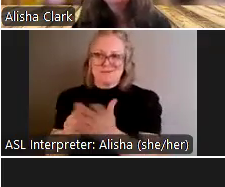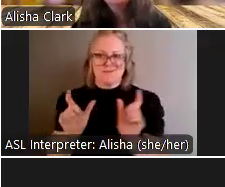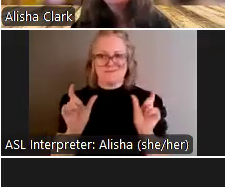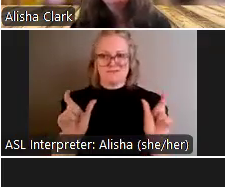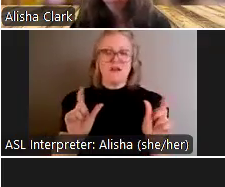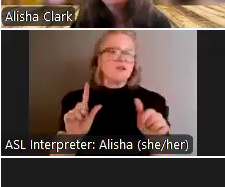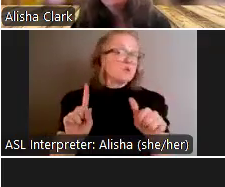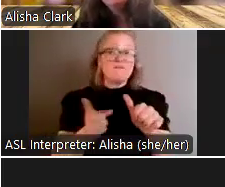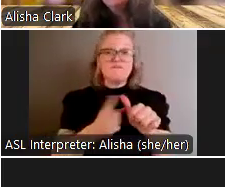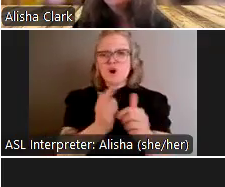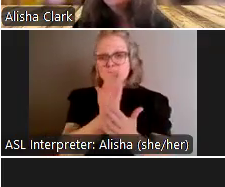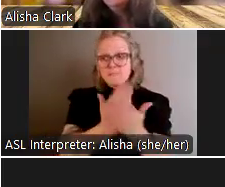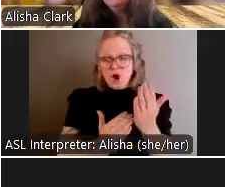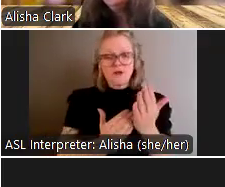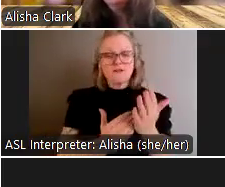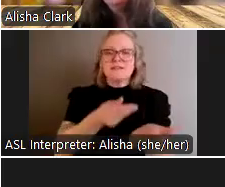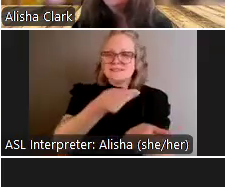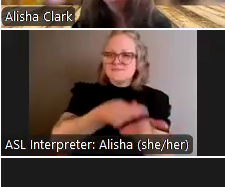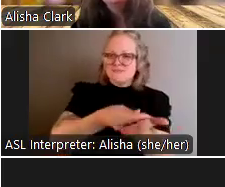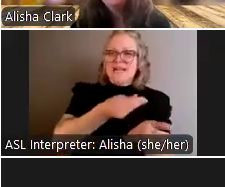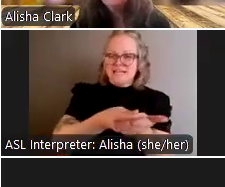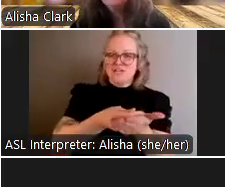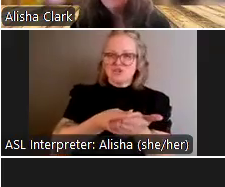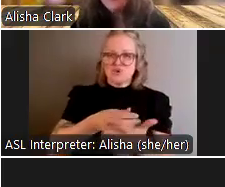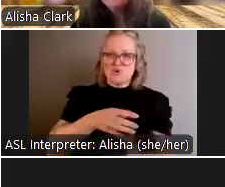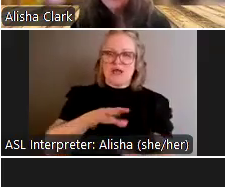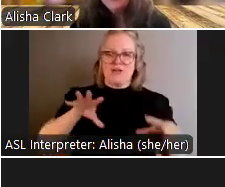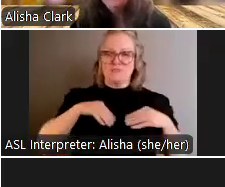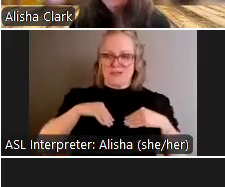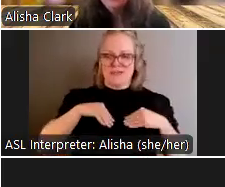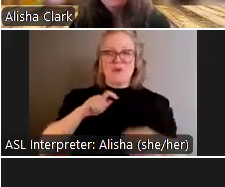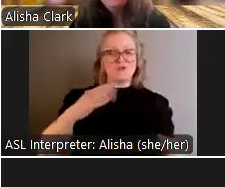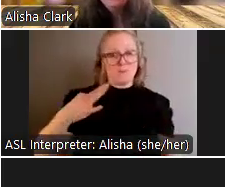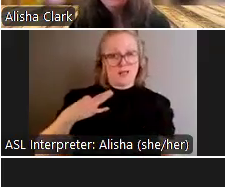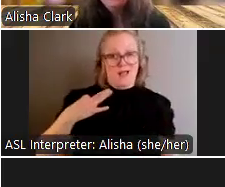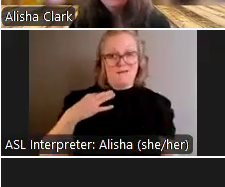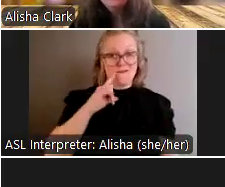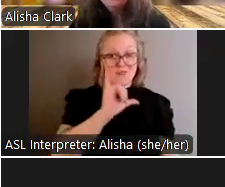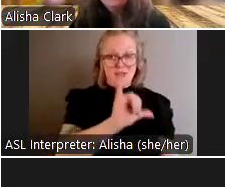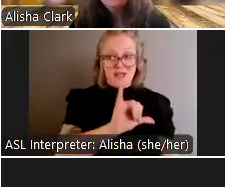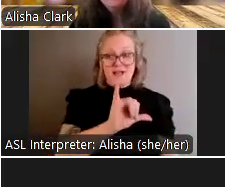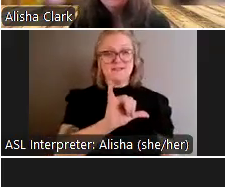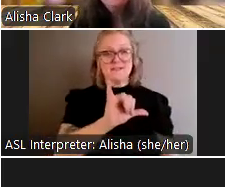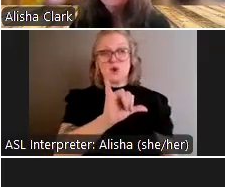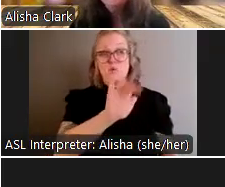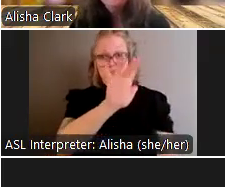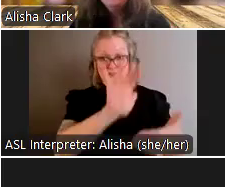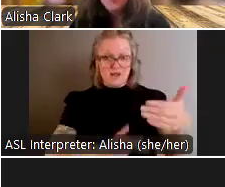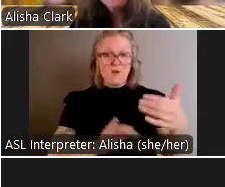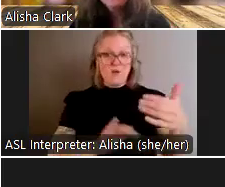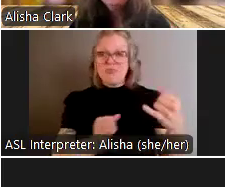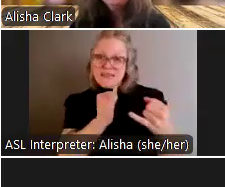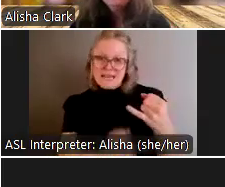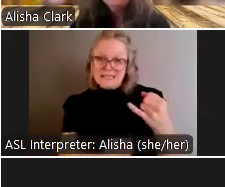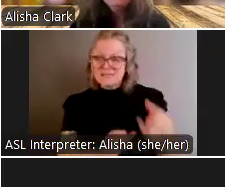first part is financial eligibility. You're going to have to apply for that. And then once you get to the end of